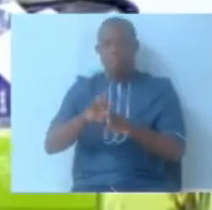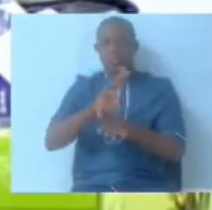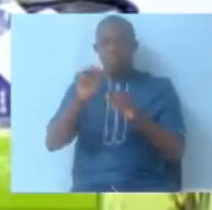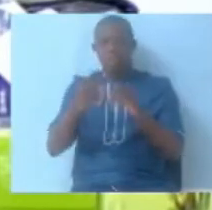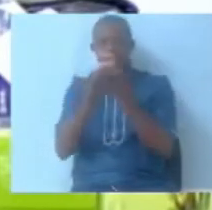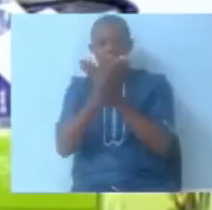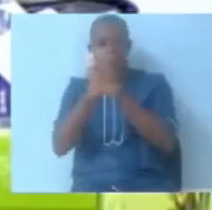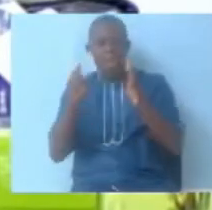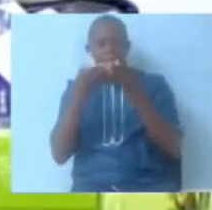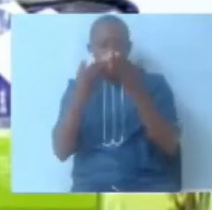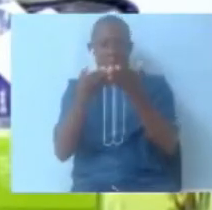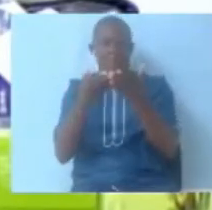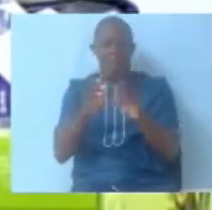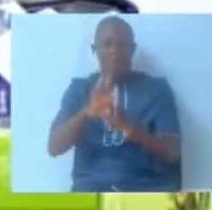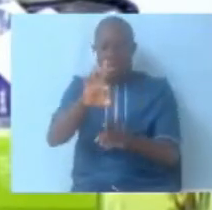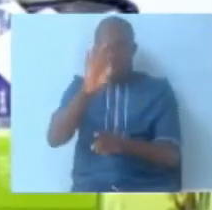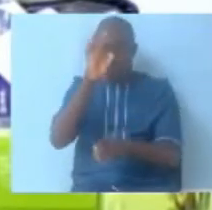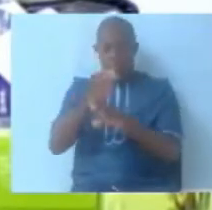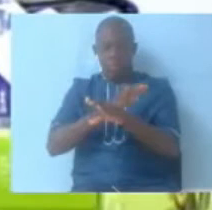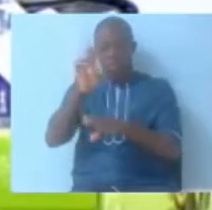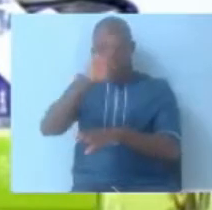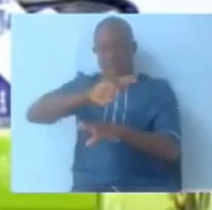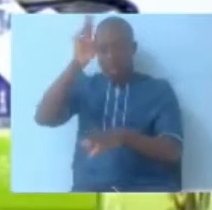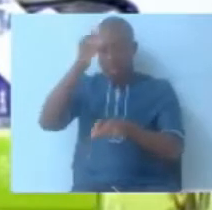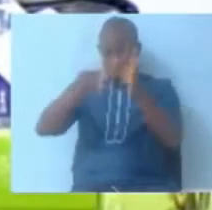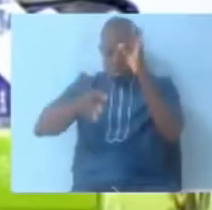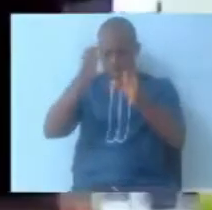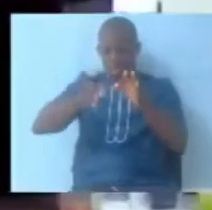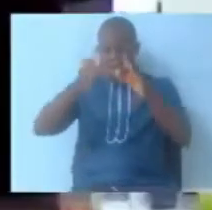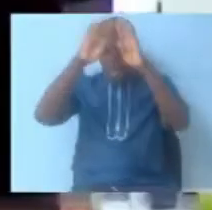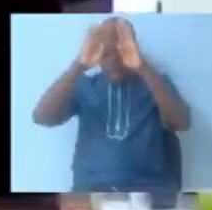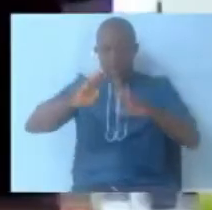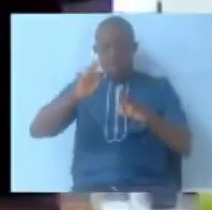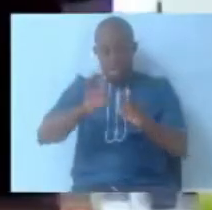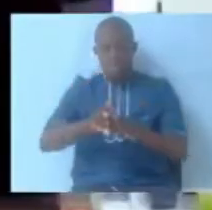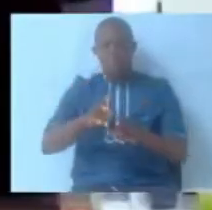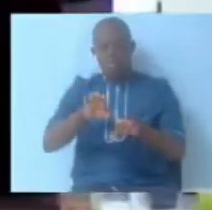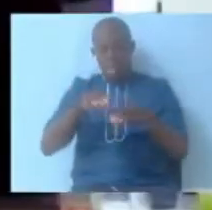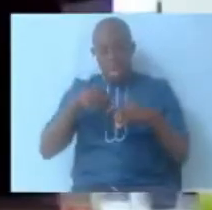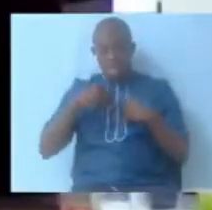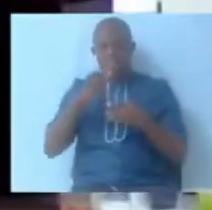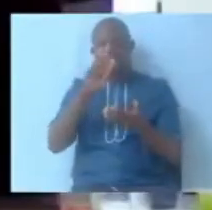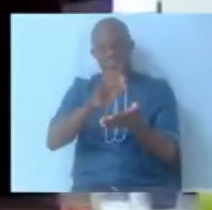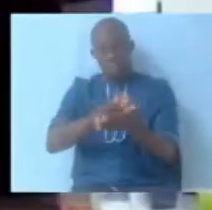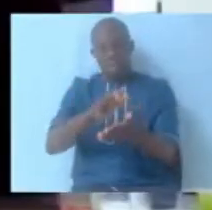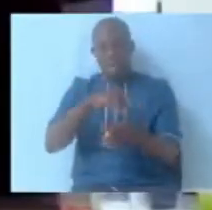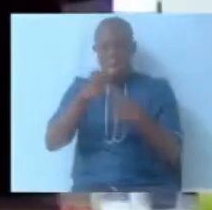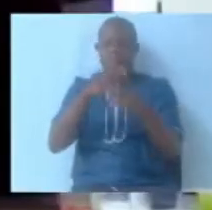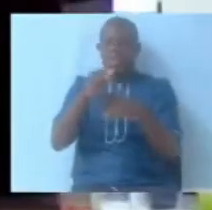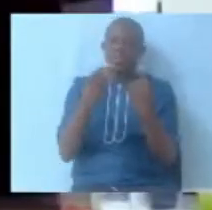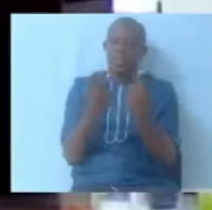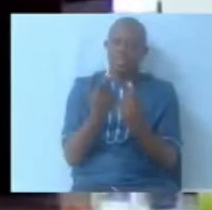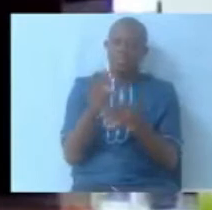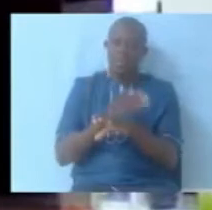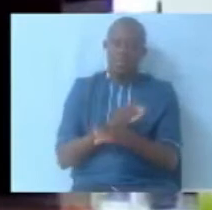by the High Court that could not be released under any circumstance. Kiti bunda ba nying High Court ya kangome londi. Ya kiti bunda du mankola